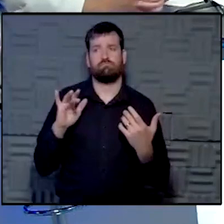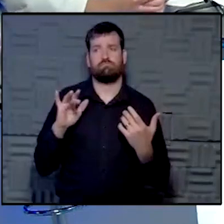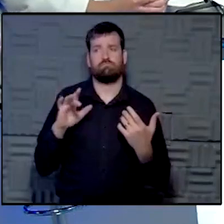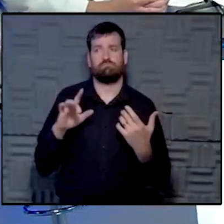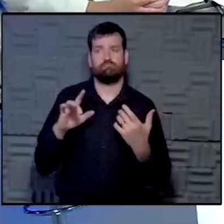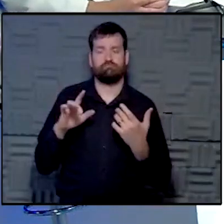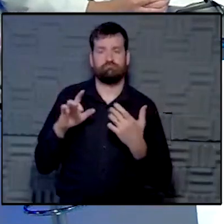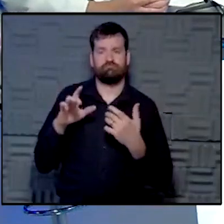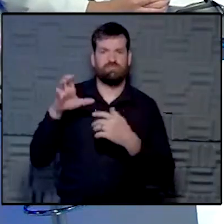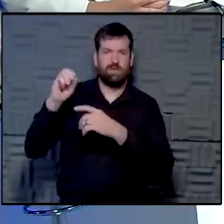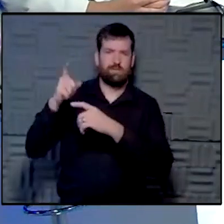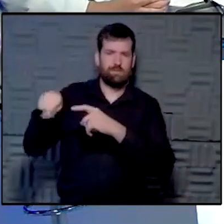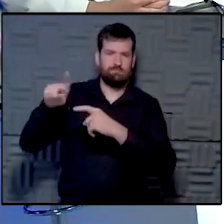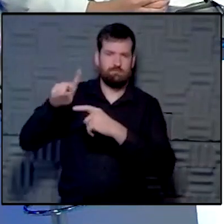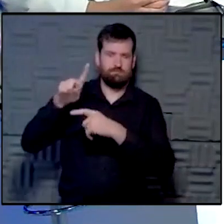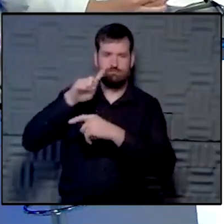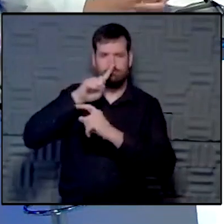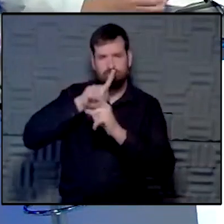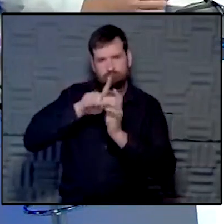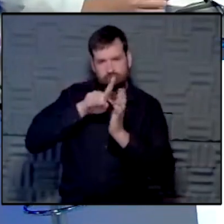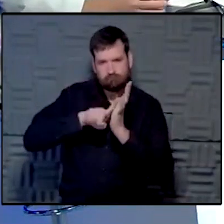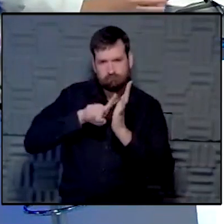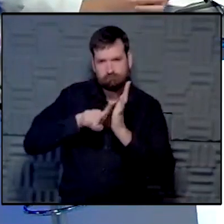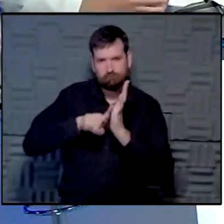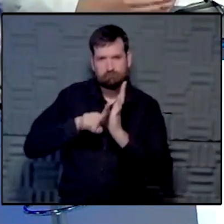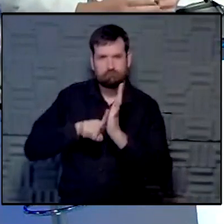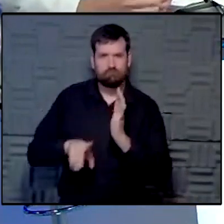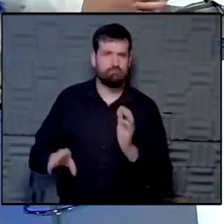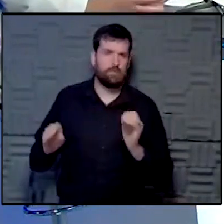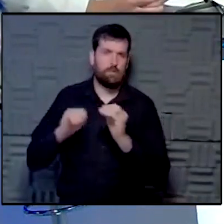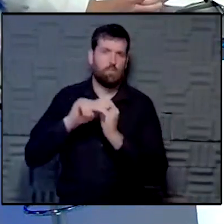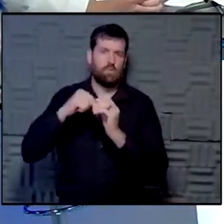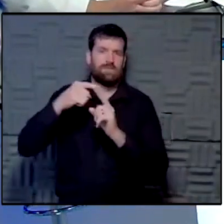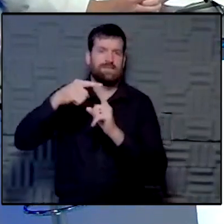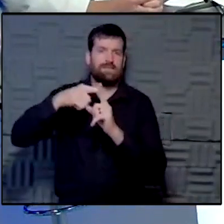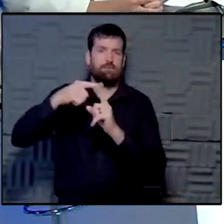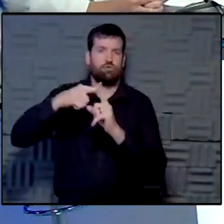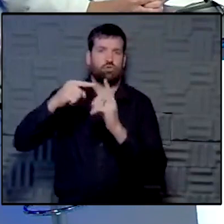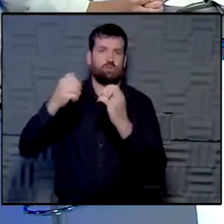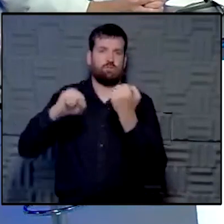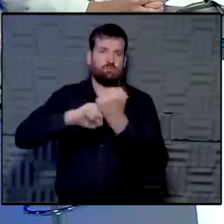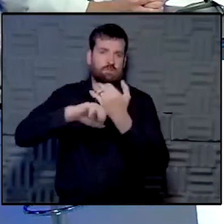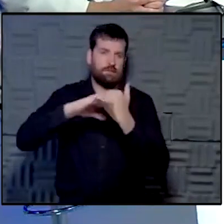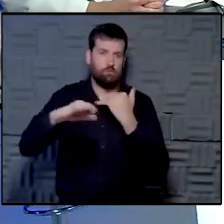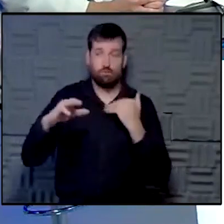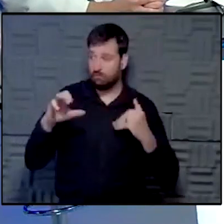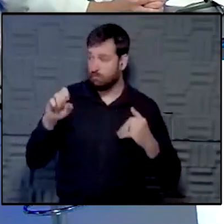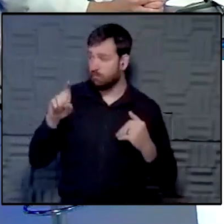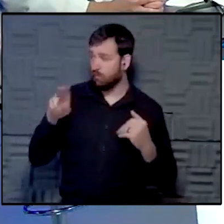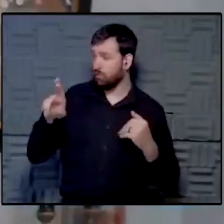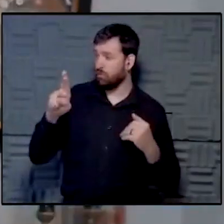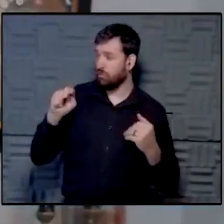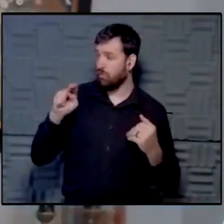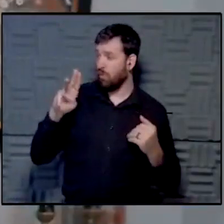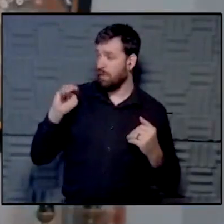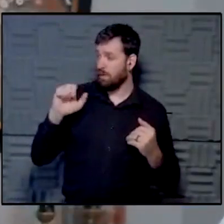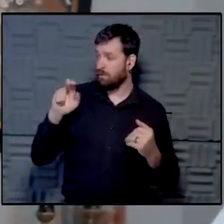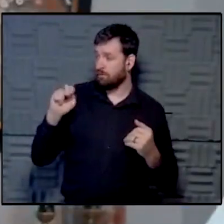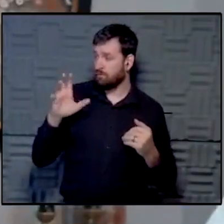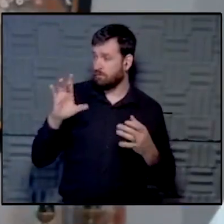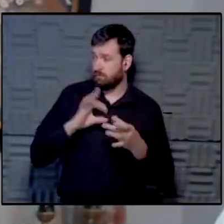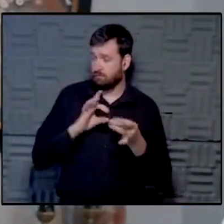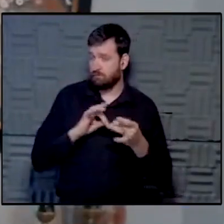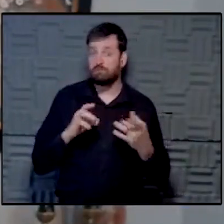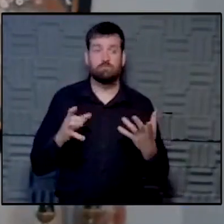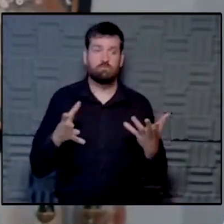the companies are, from what I've read, is working on more temperature stable types of things. Dr. Norman, thoughts? Yeah, that